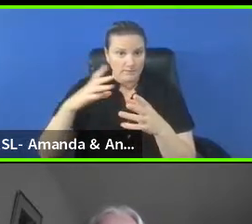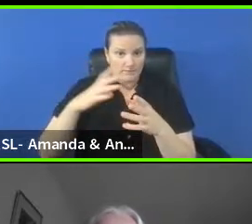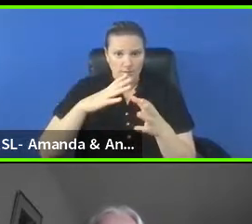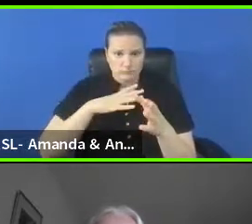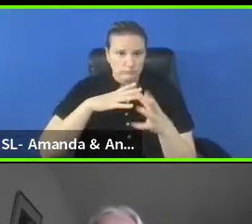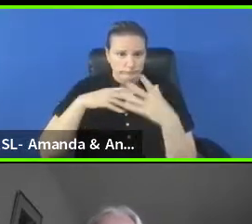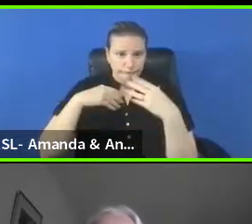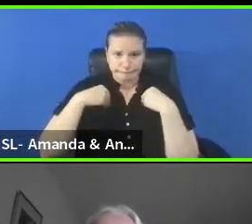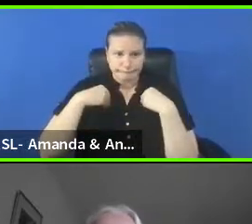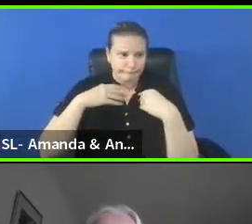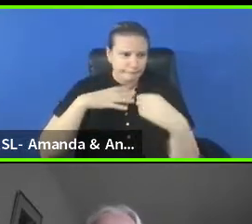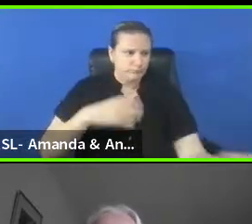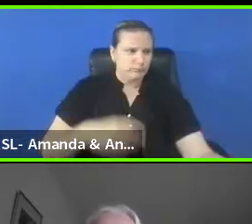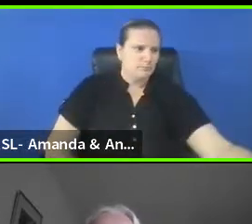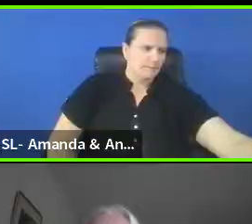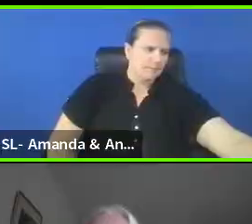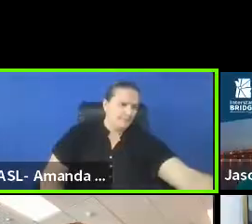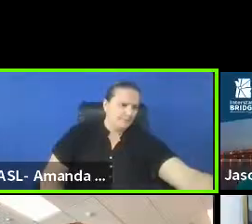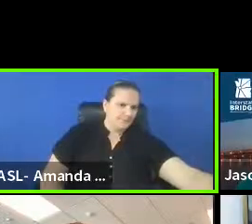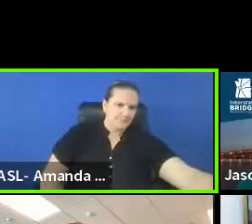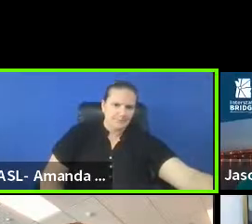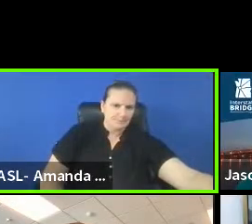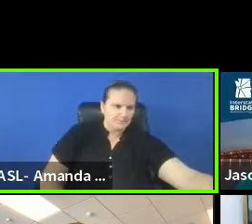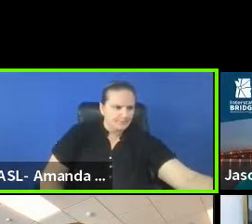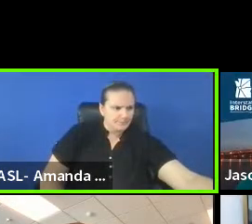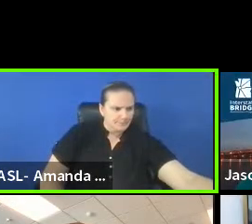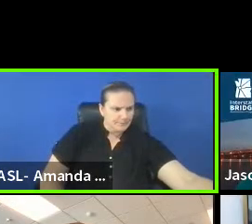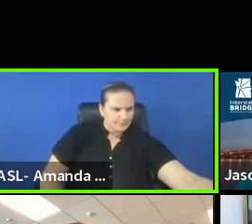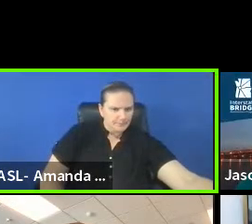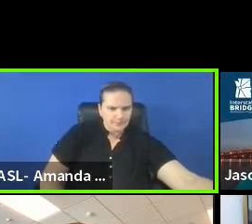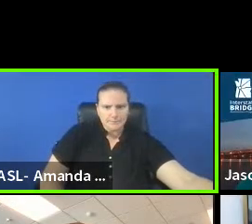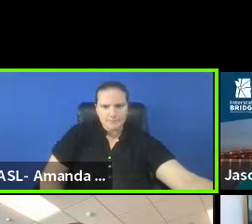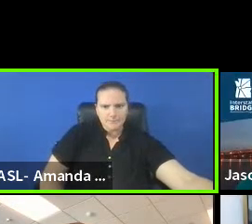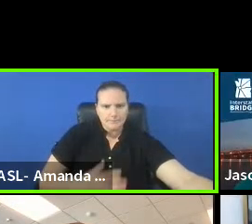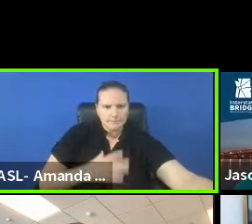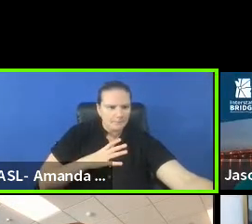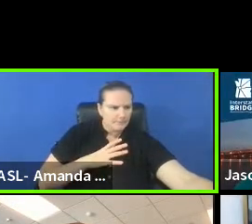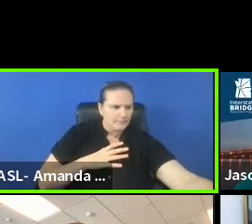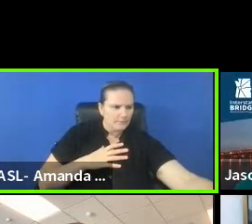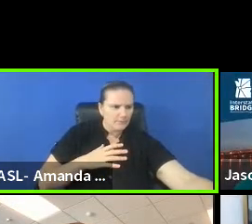I'm good with that, Jason. Great. Thank you so much.